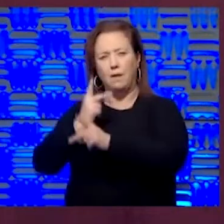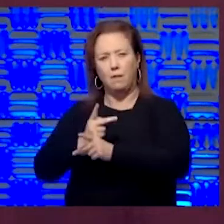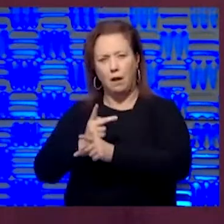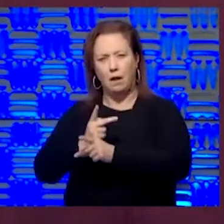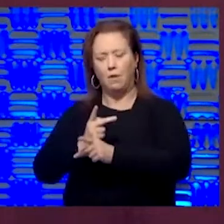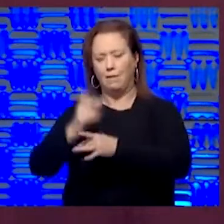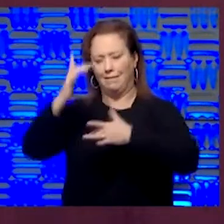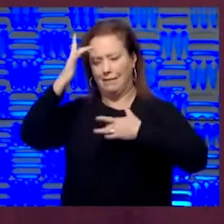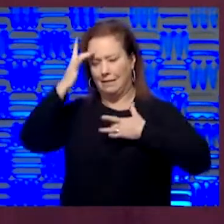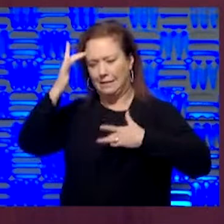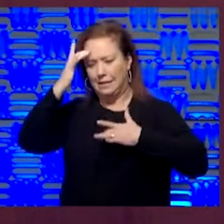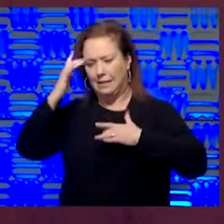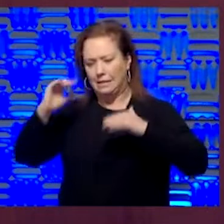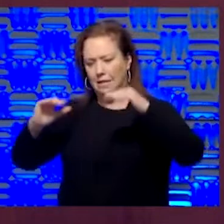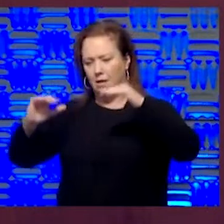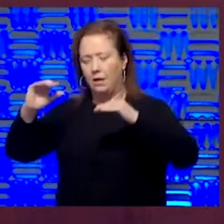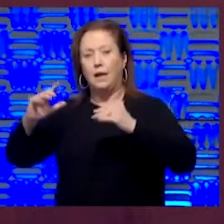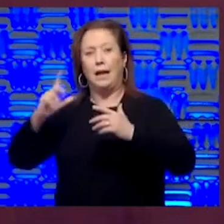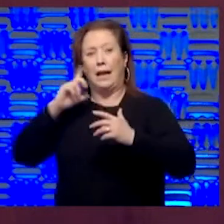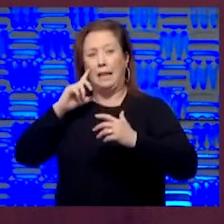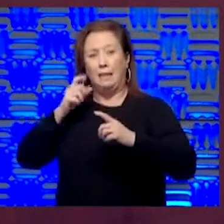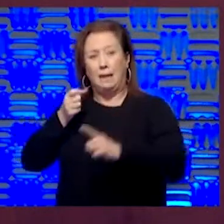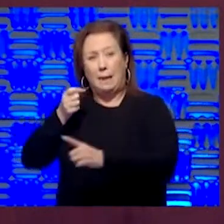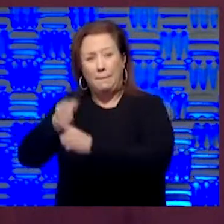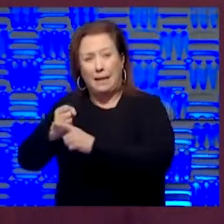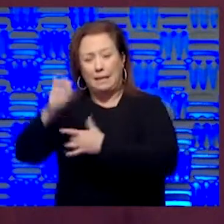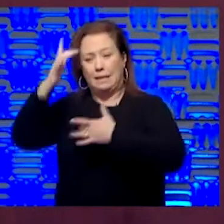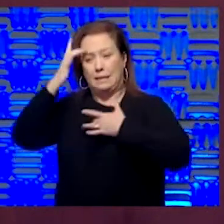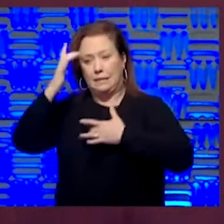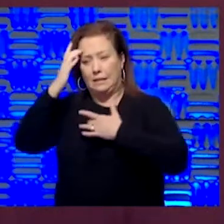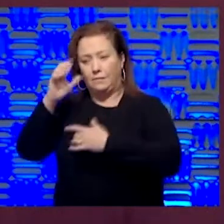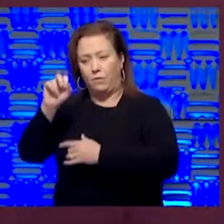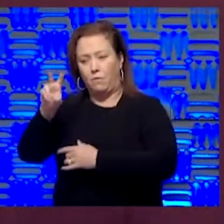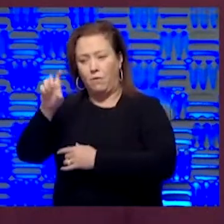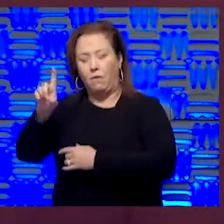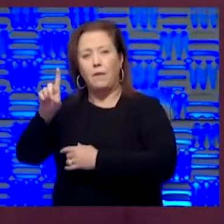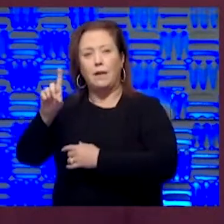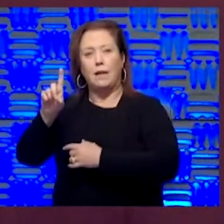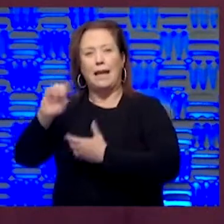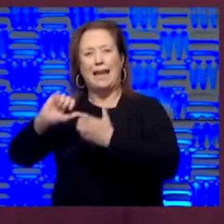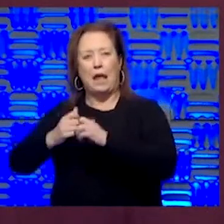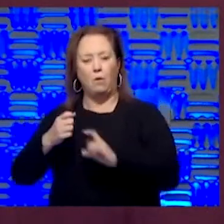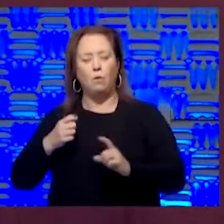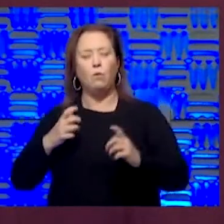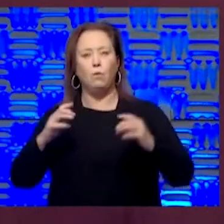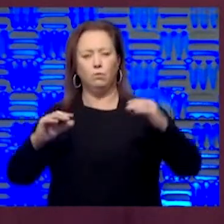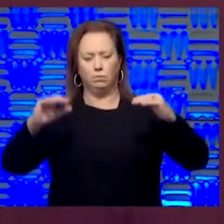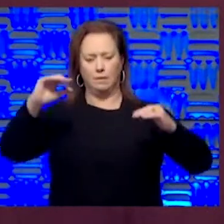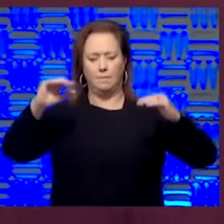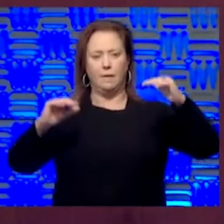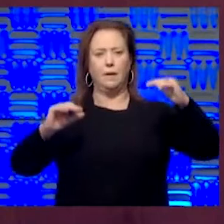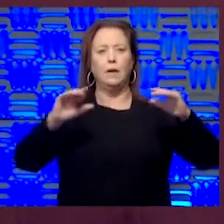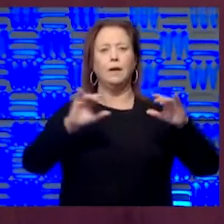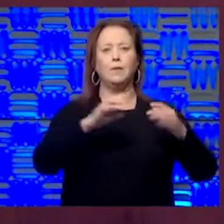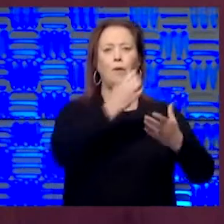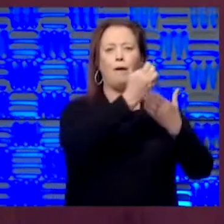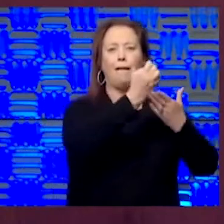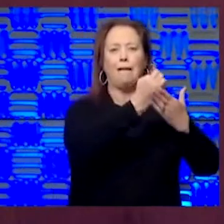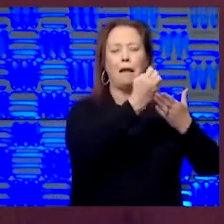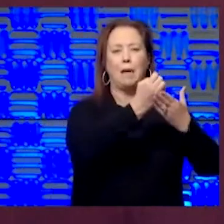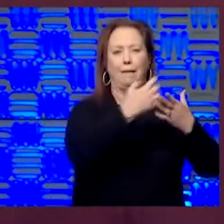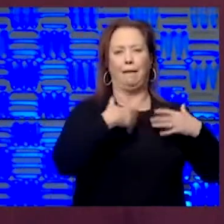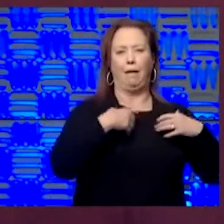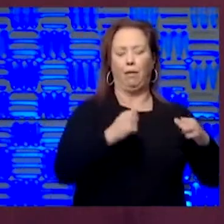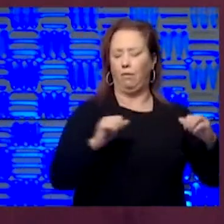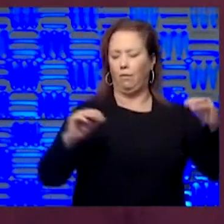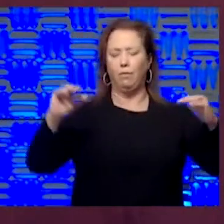the disease and the toll from the disease directly from COVID-19 versus the toll of the disease to our economic health.